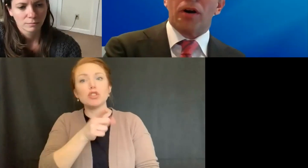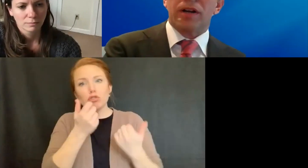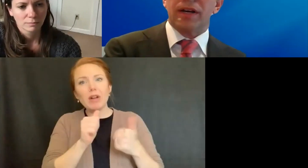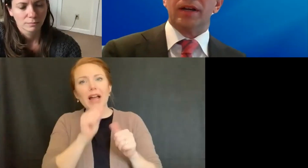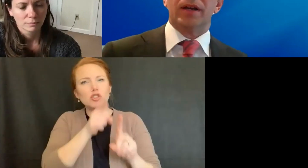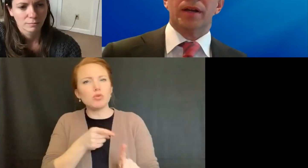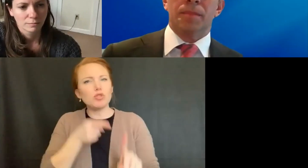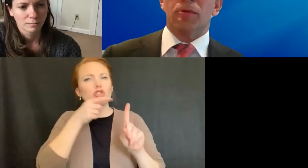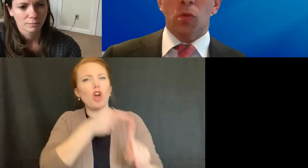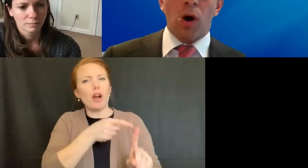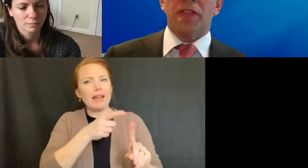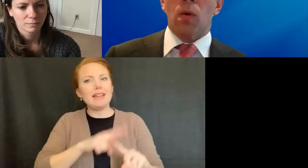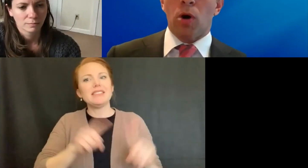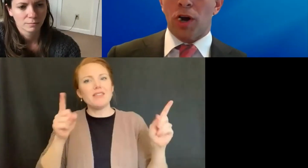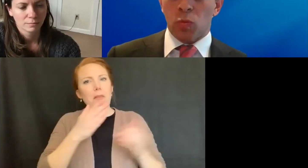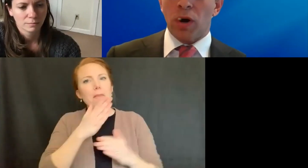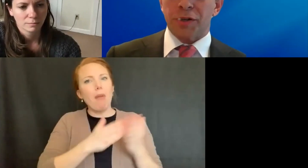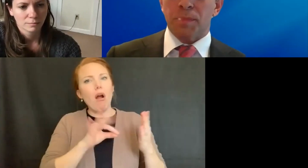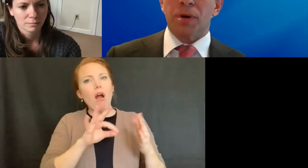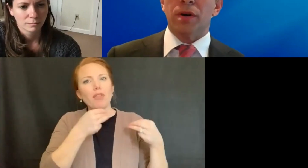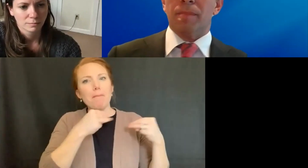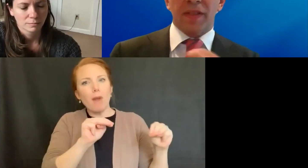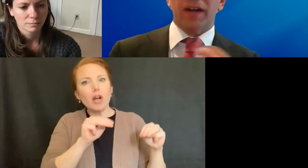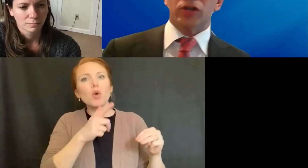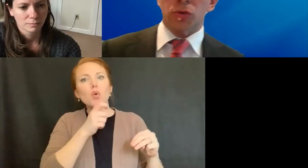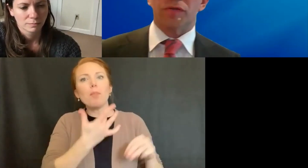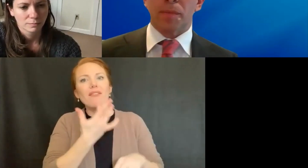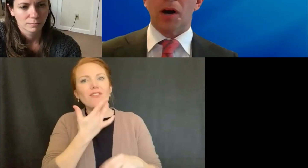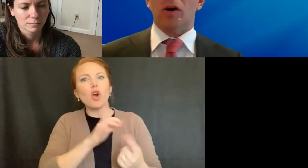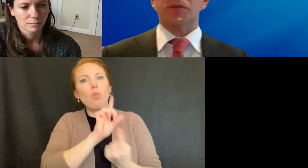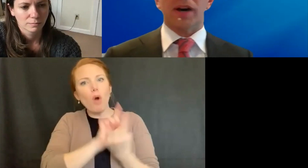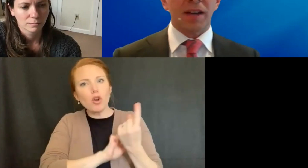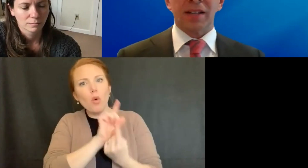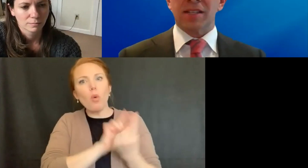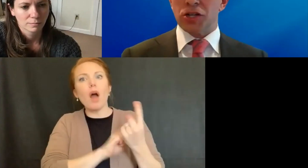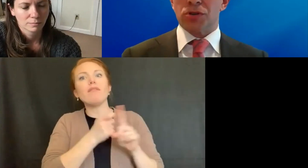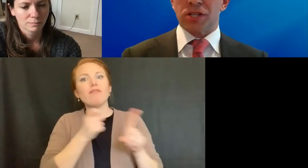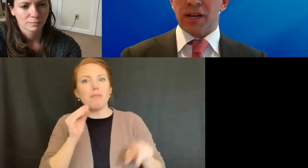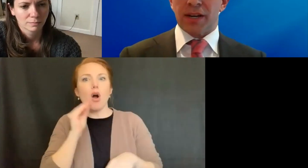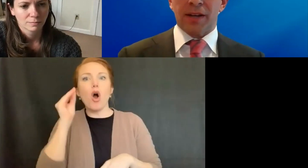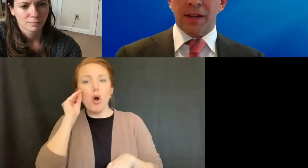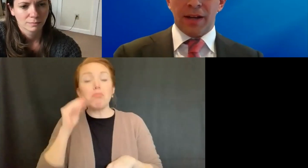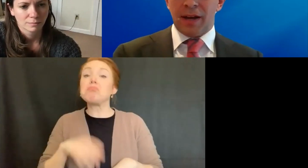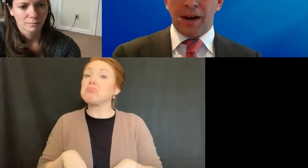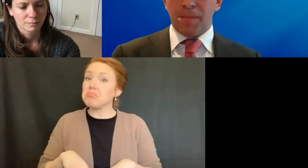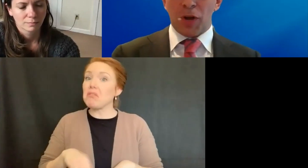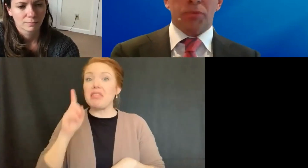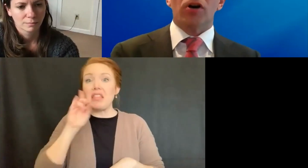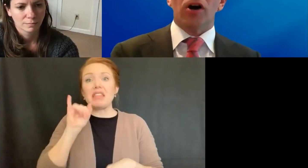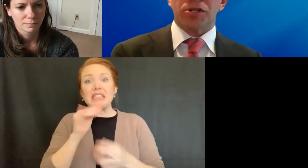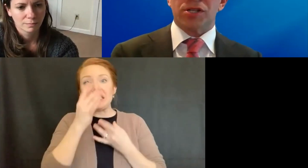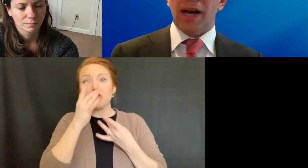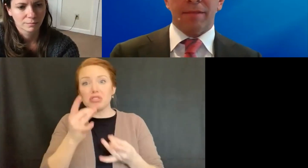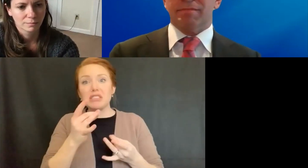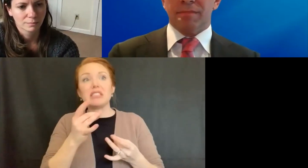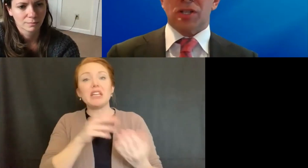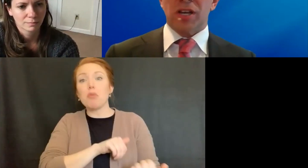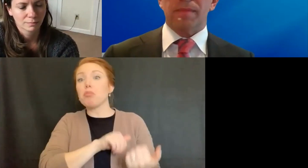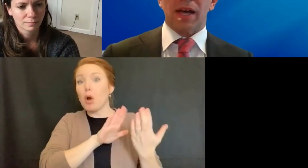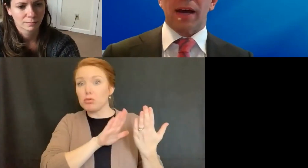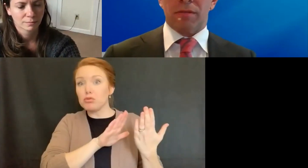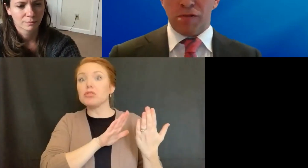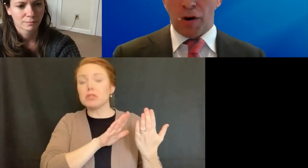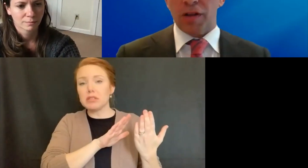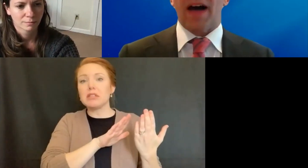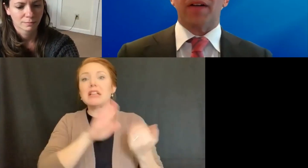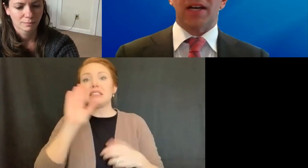sector of the market, people who want that one-on-one component, but they could do it from home. So I think it's an interesting approach that